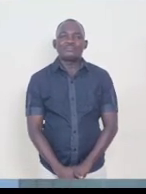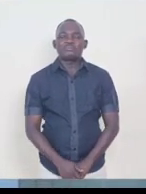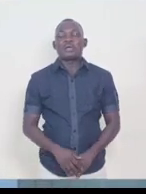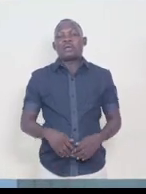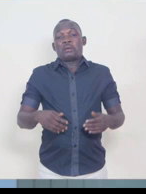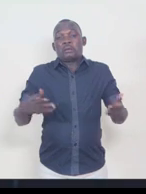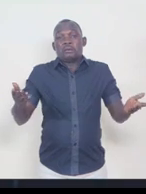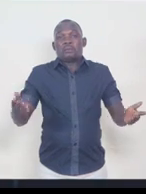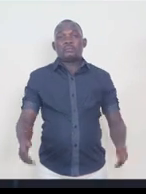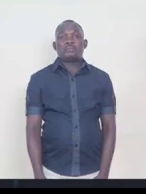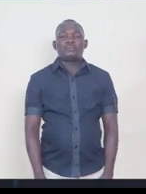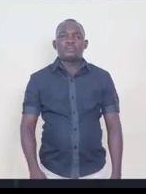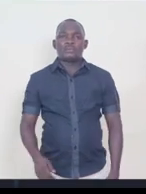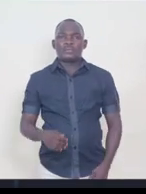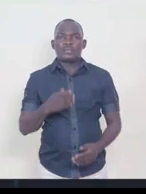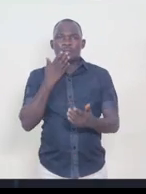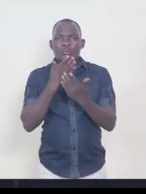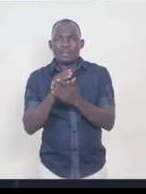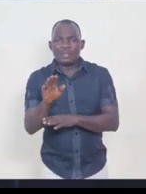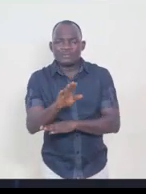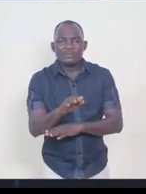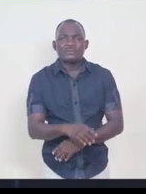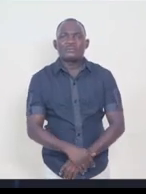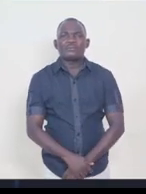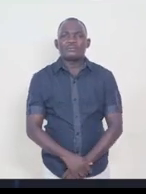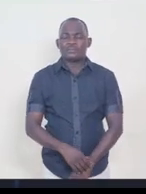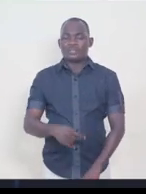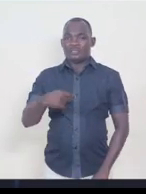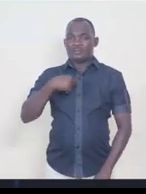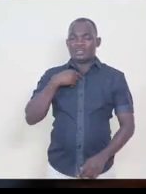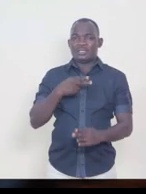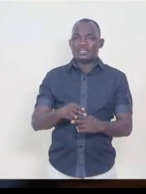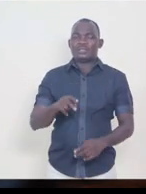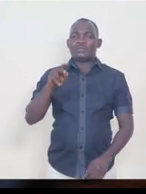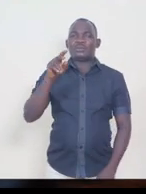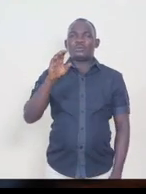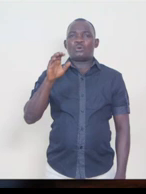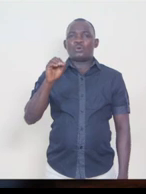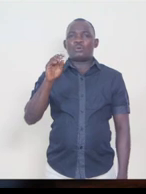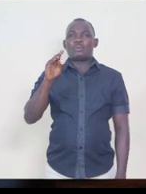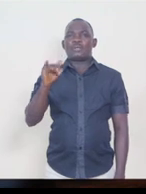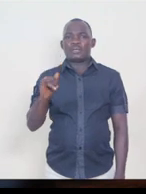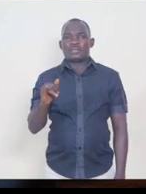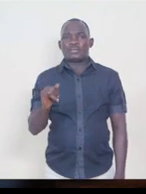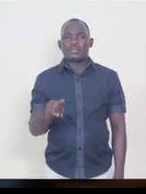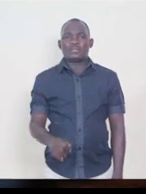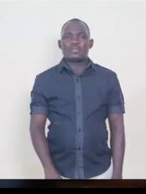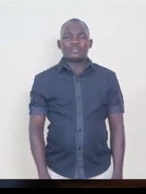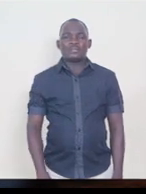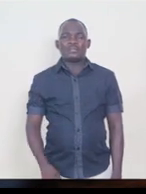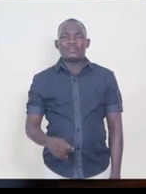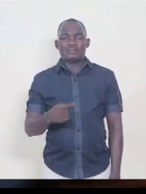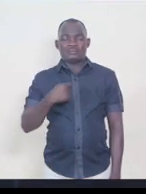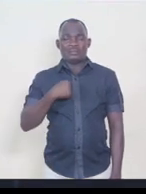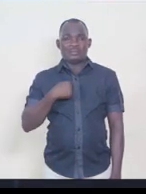Anyway. Good afternoon. My name is Kobe and I am the... The messenger. I've seen